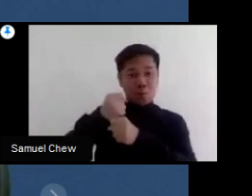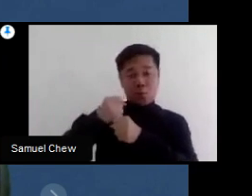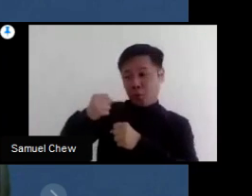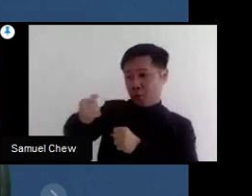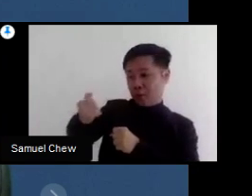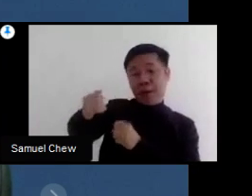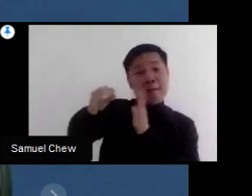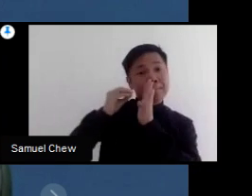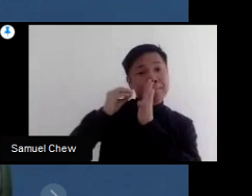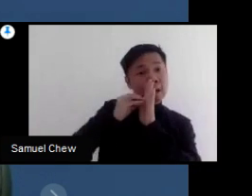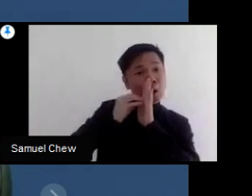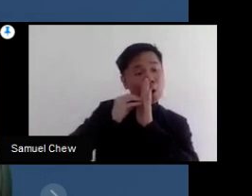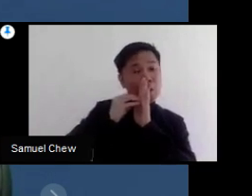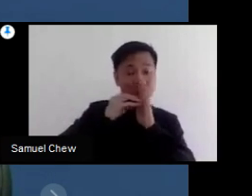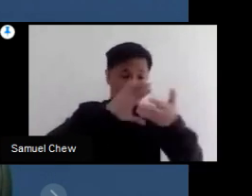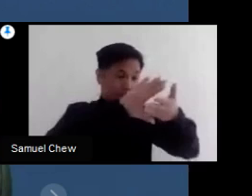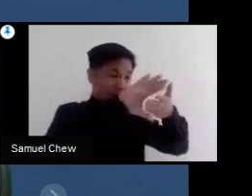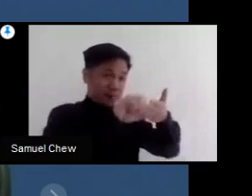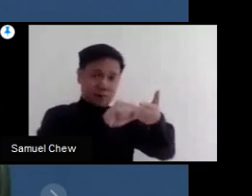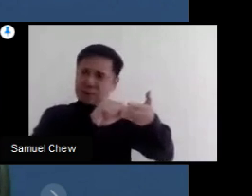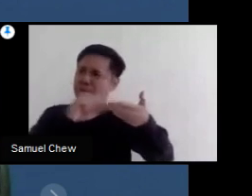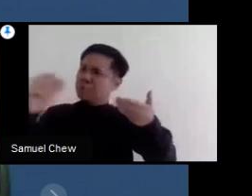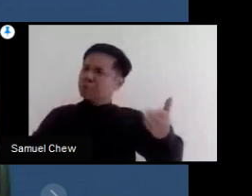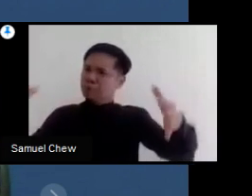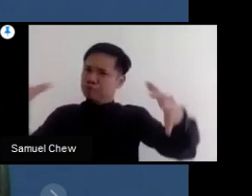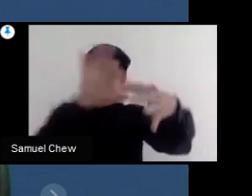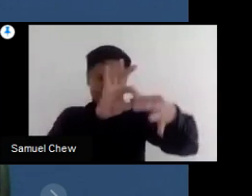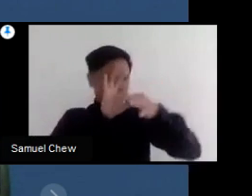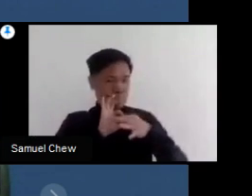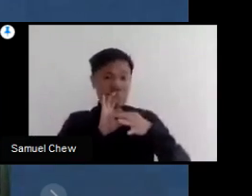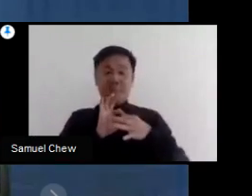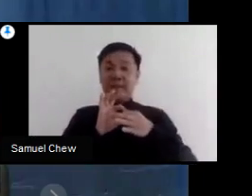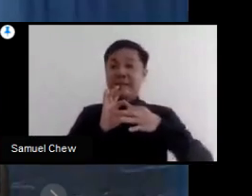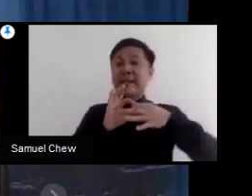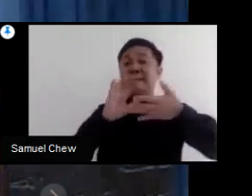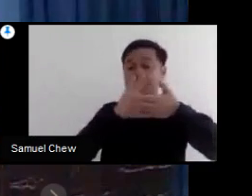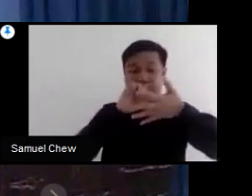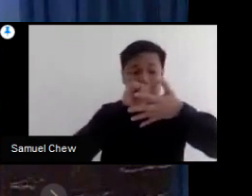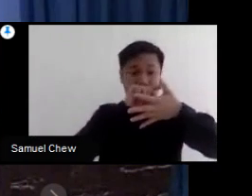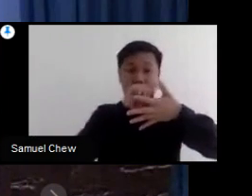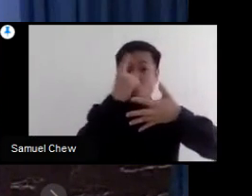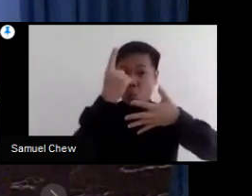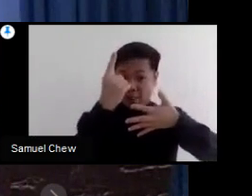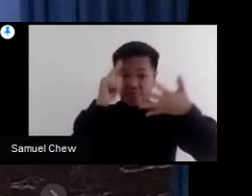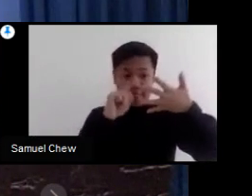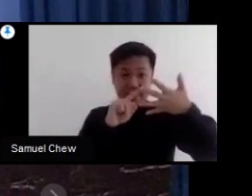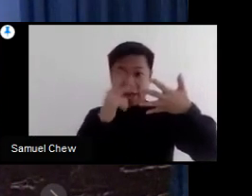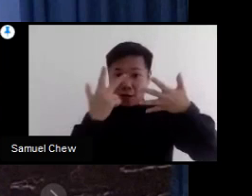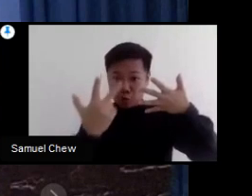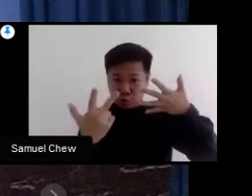and mentioned that in Table 1 and Table 3, page 7 and